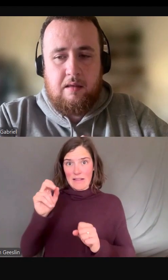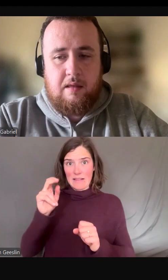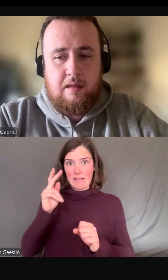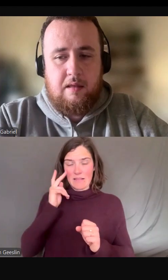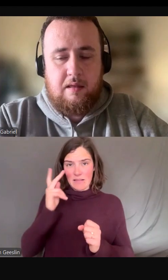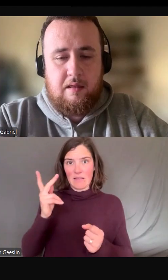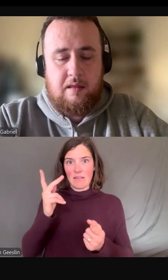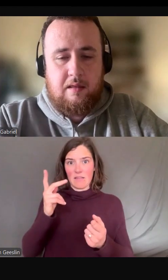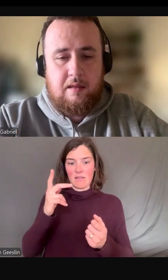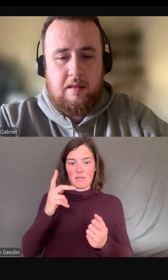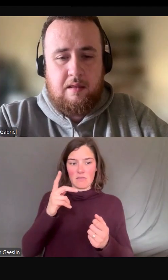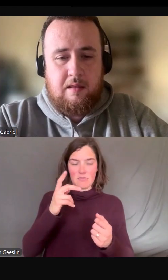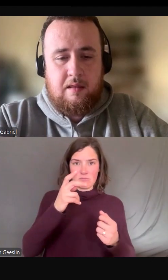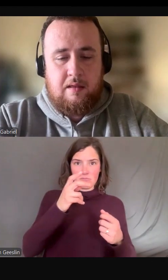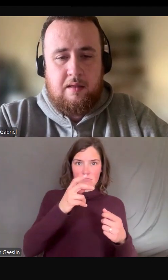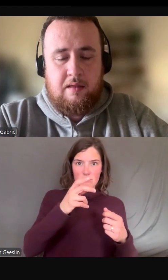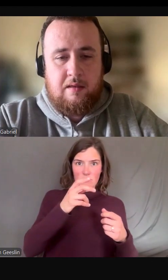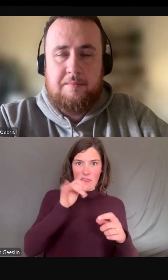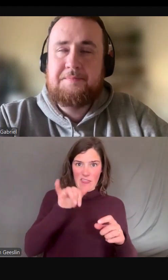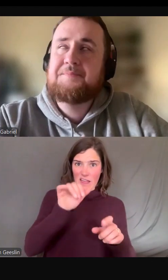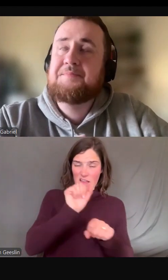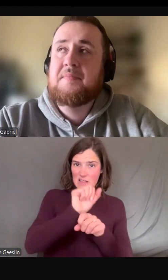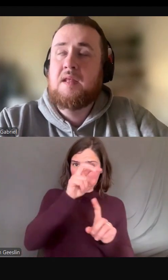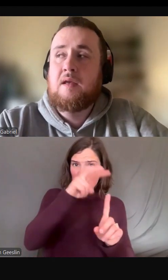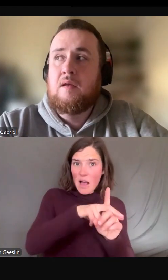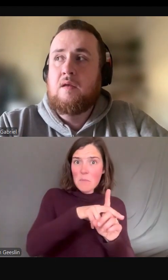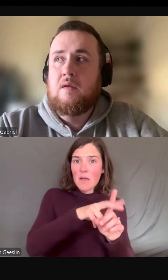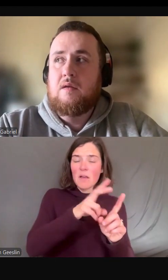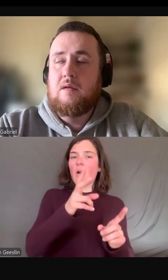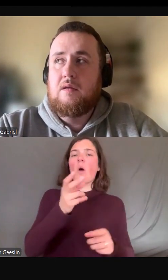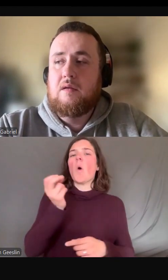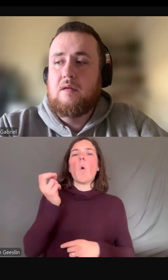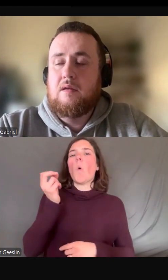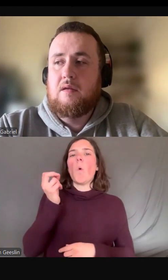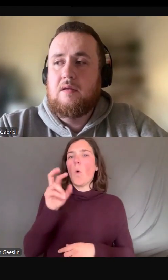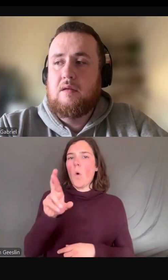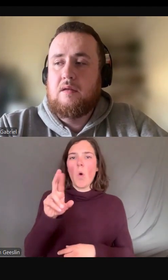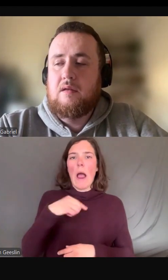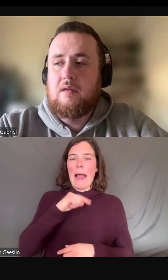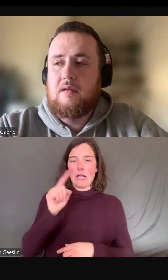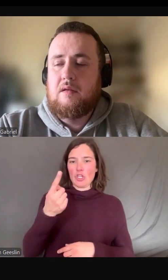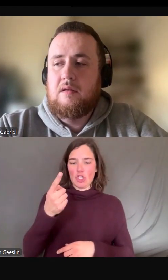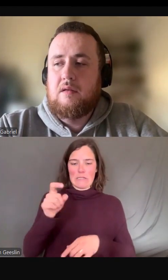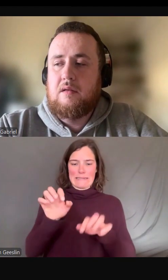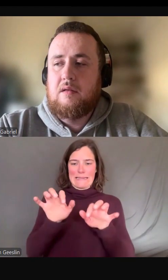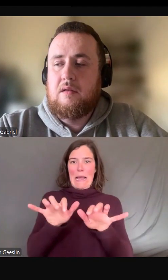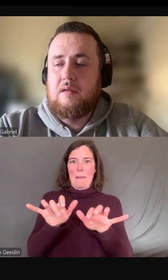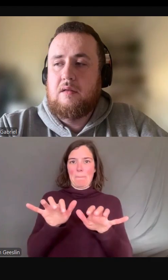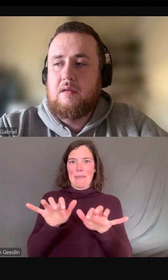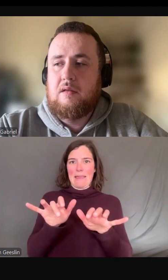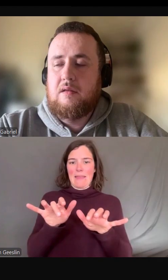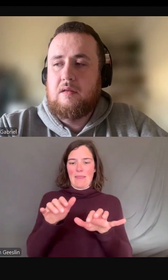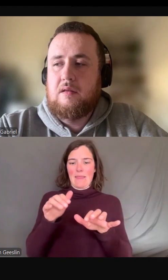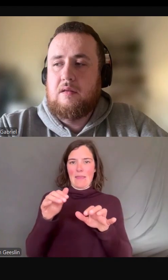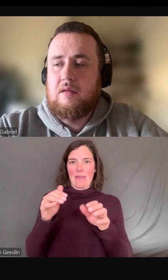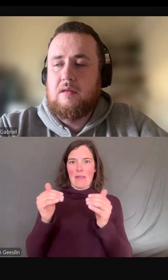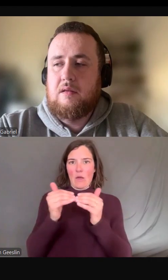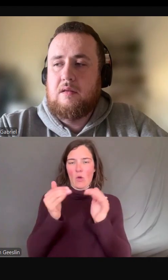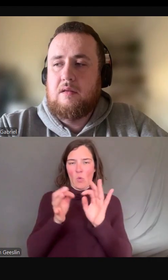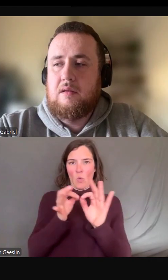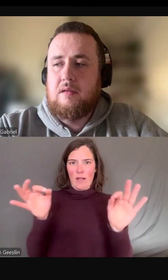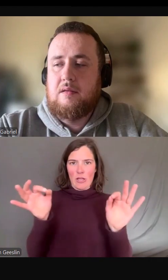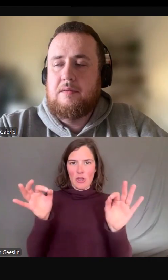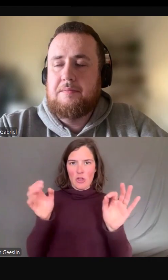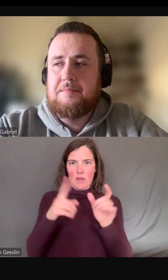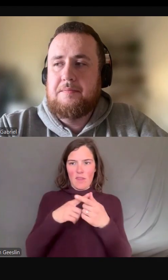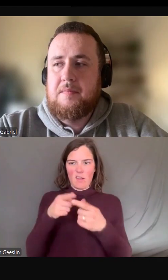on for that assignment? Or would I just type in the equation and it'll read back to me, which is